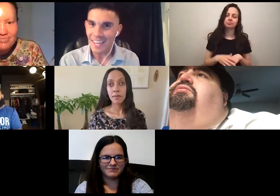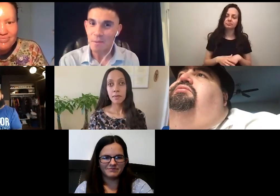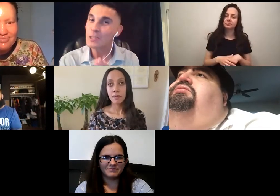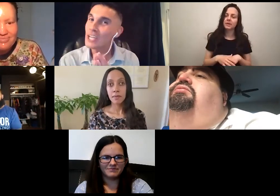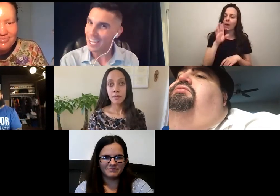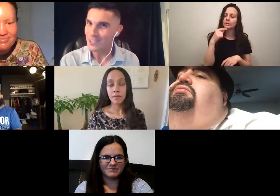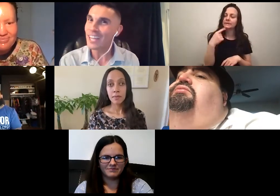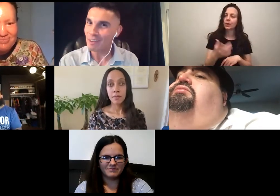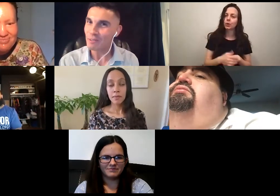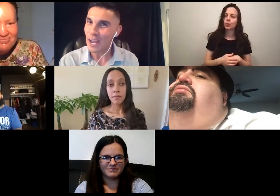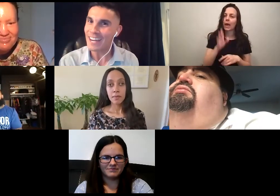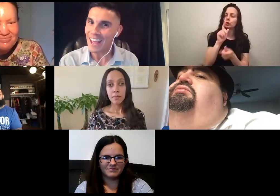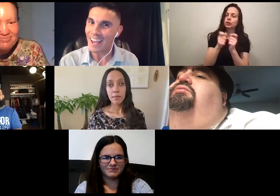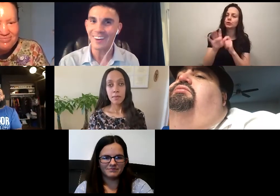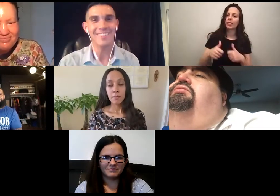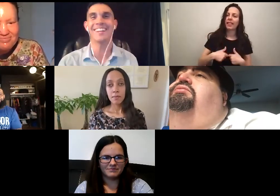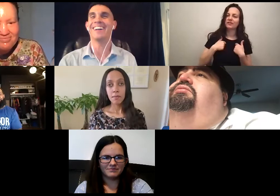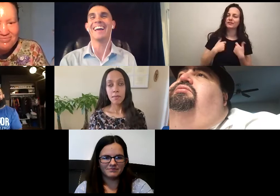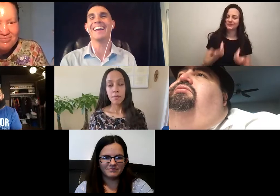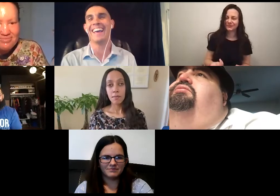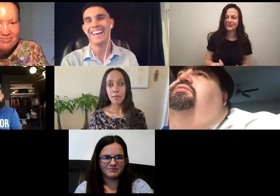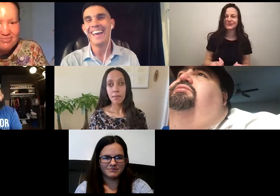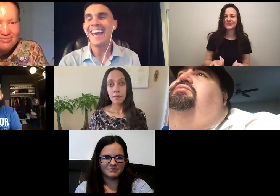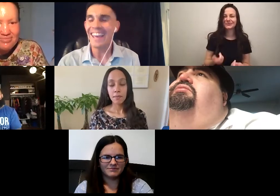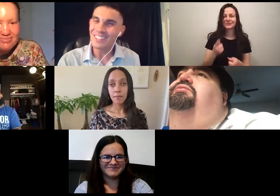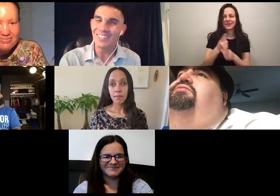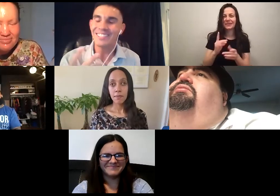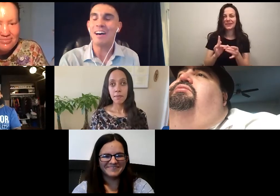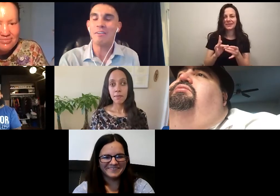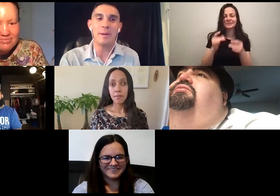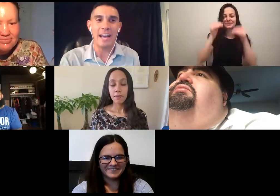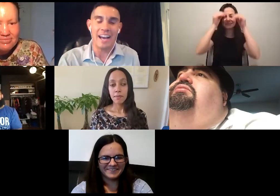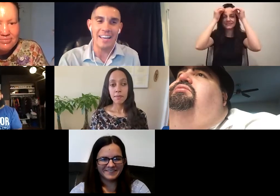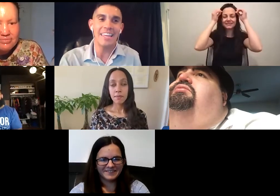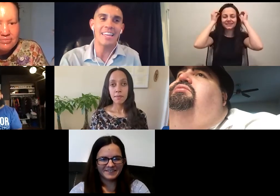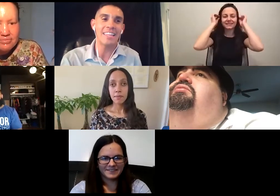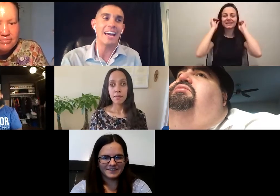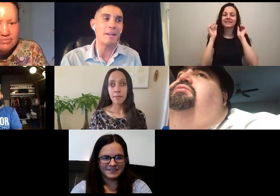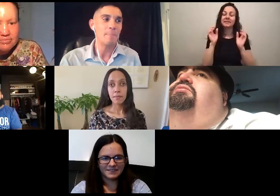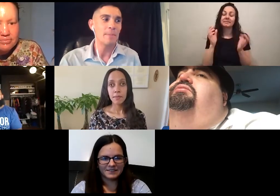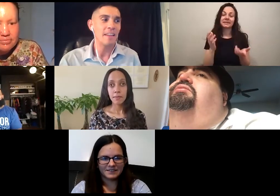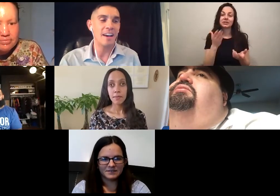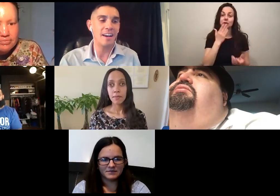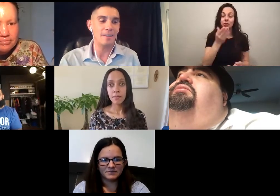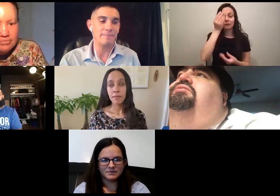the key. I'm going to change your life right now. It's good stuff. But I think